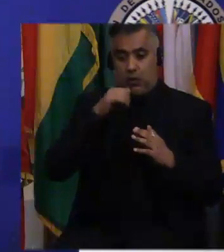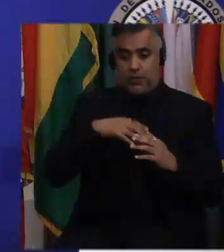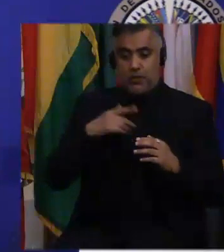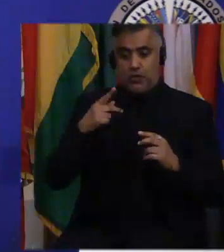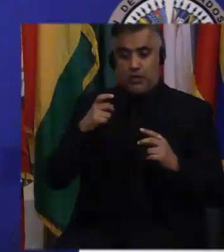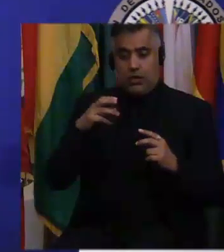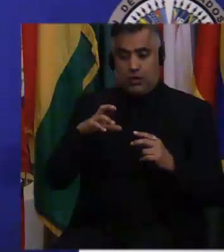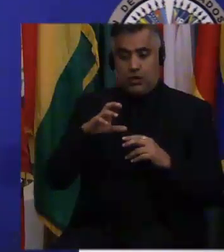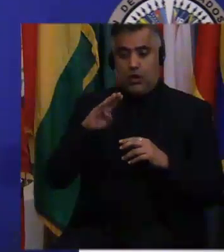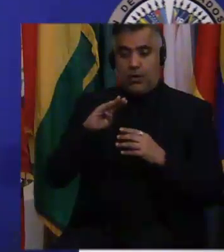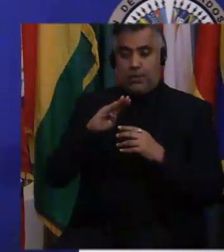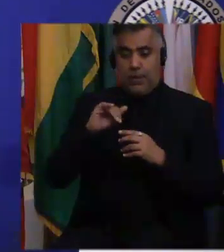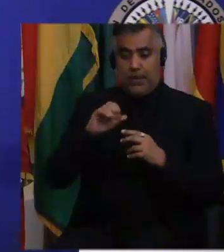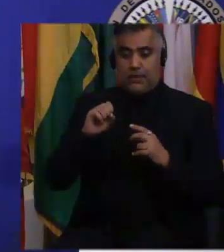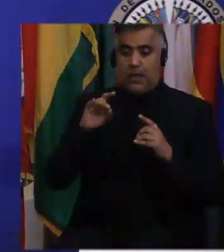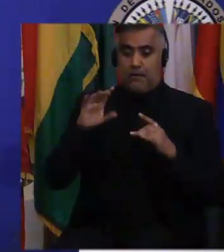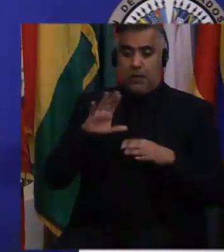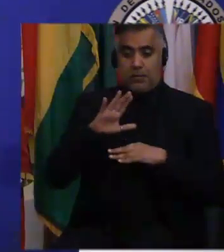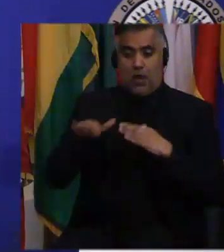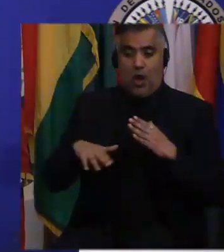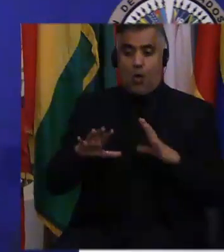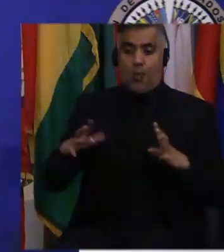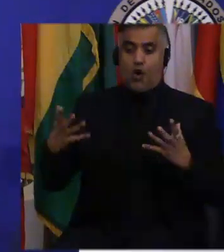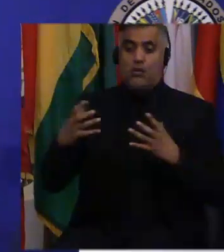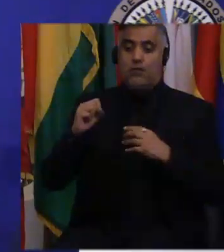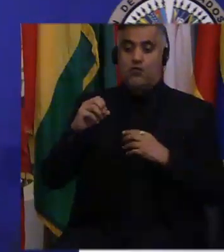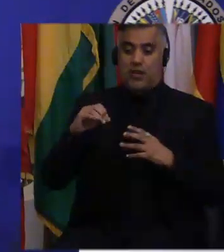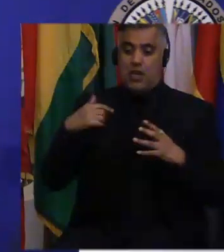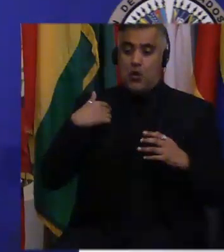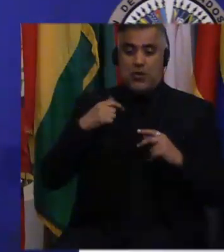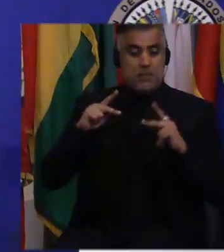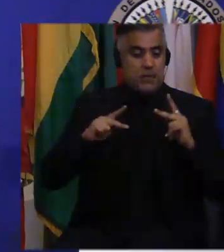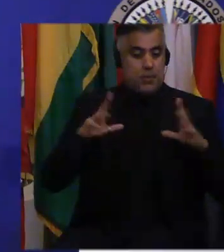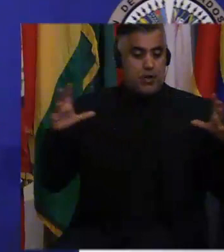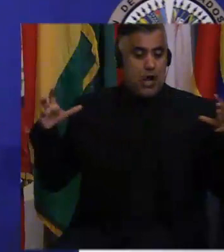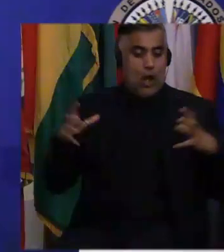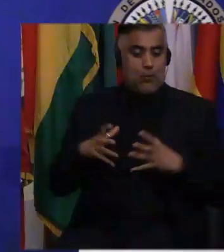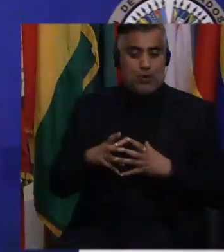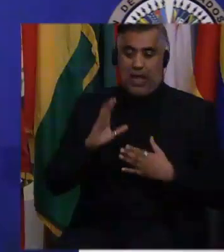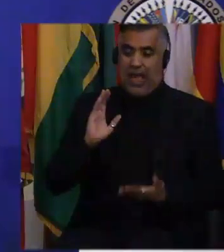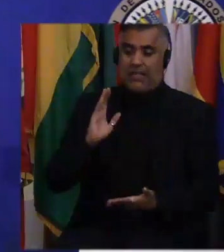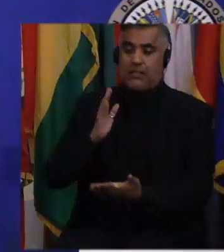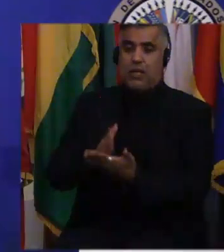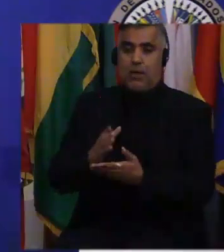gender-based violence, and we need all parts of societies to come together and